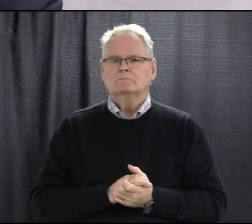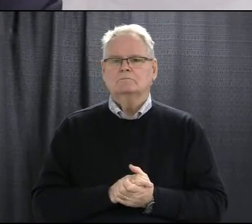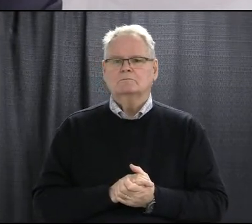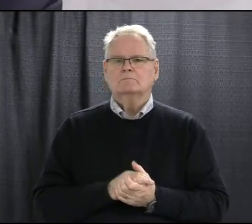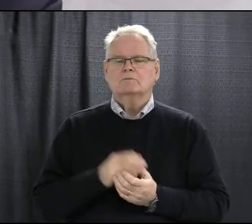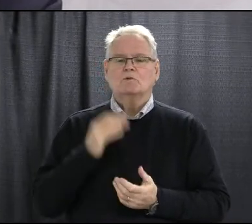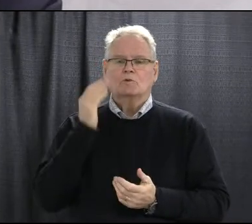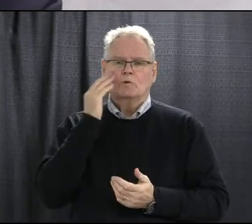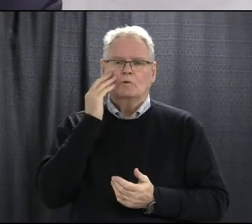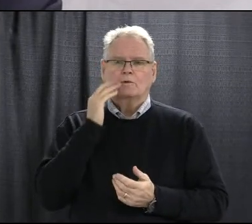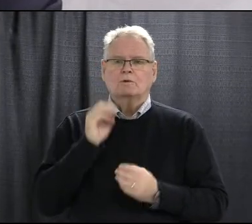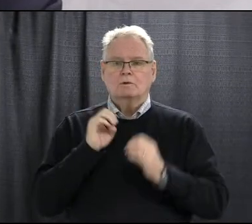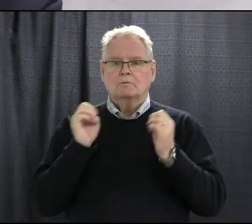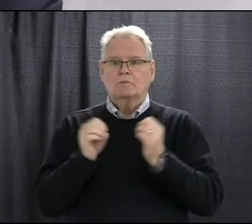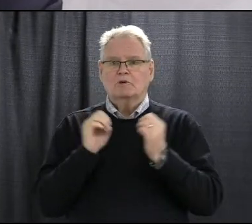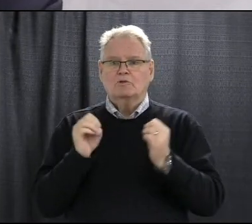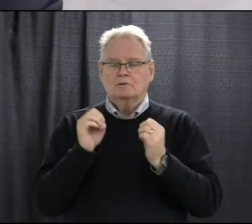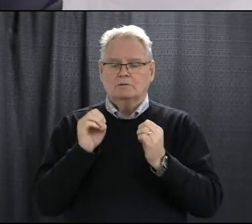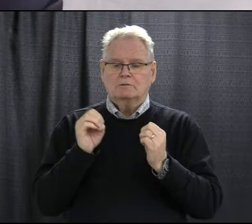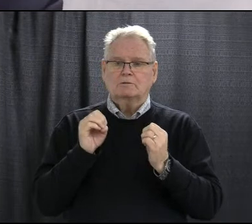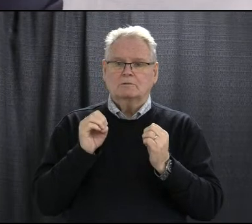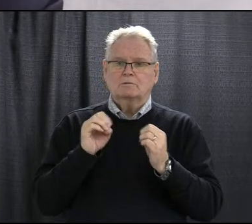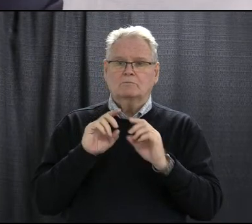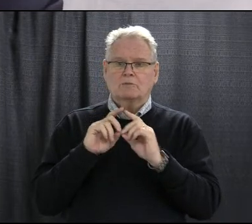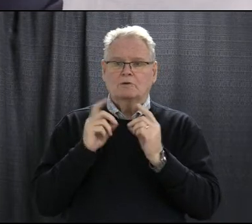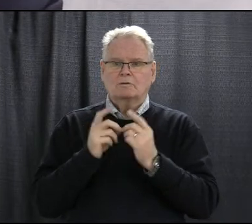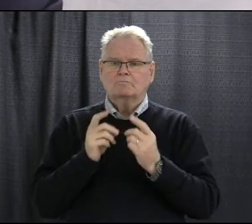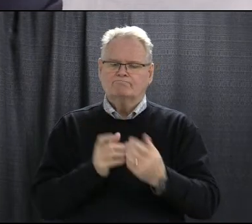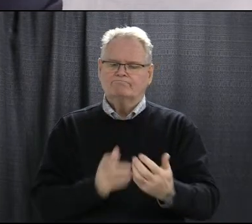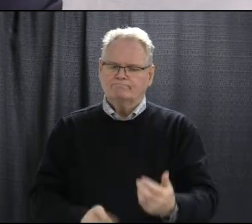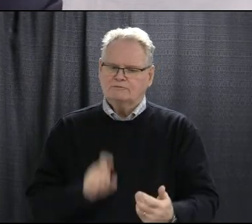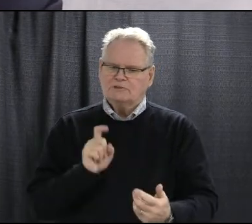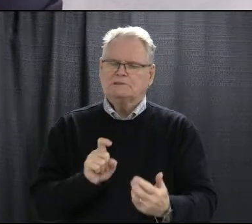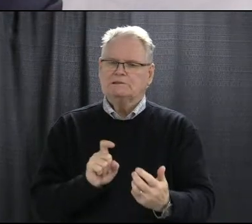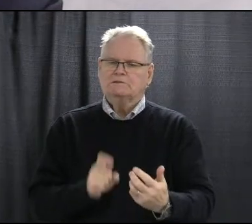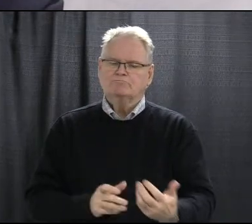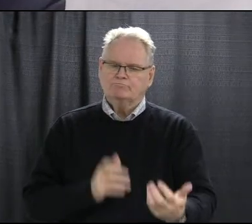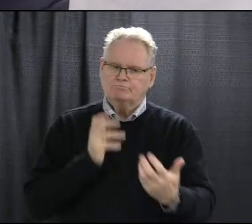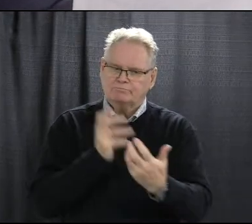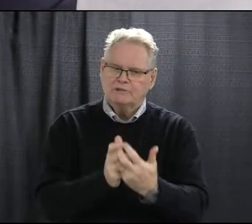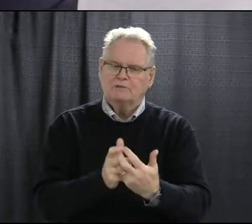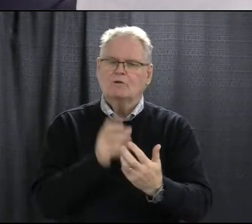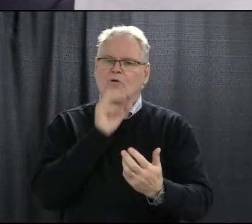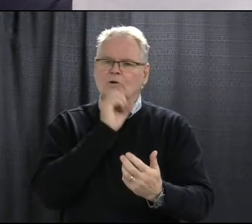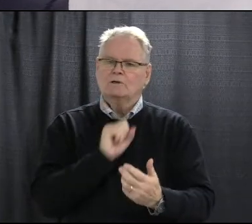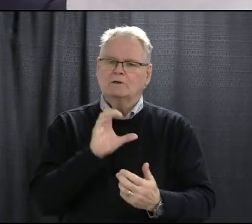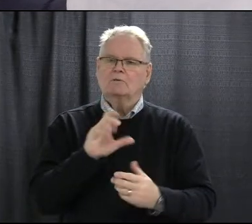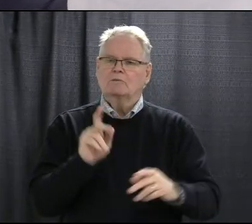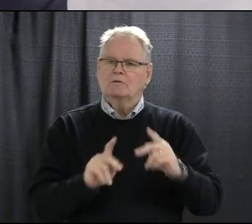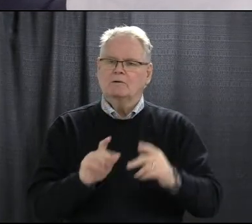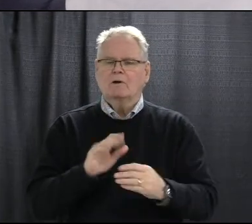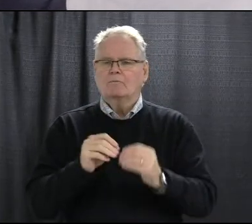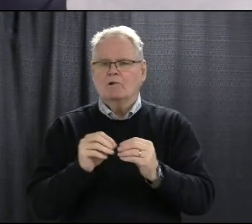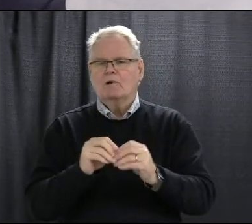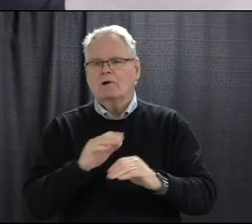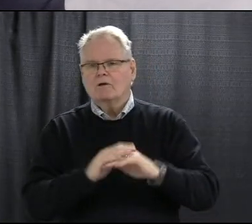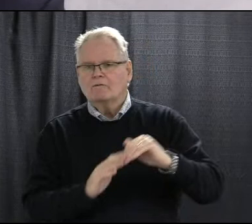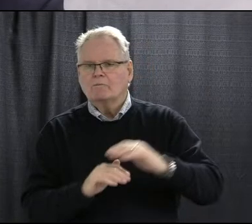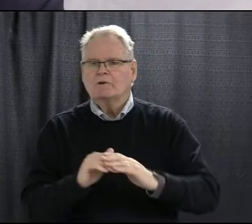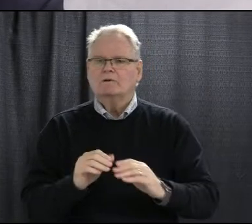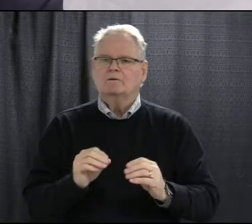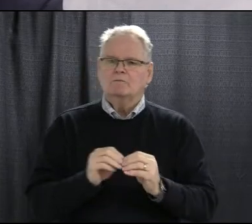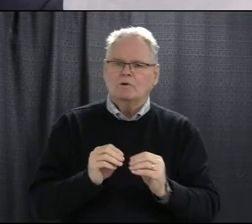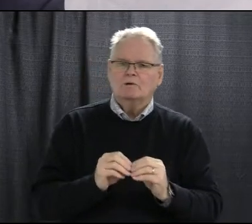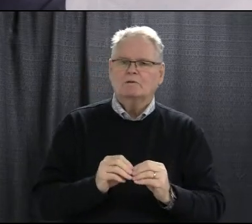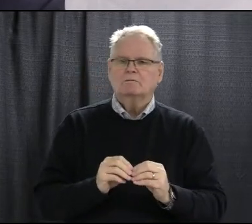rooms. So, and on top of the need for acute care responses to our growing number